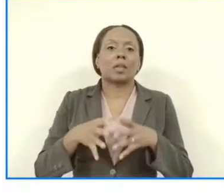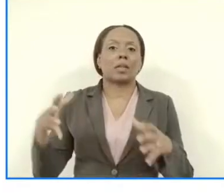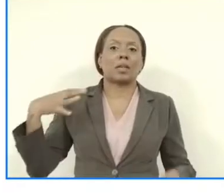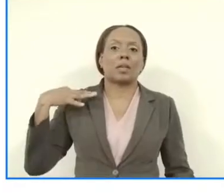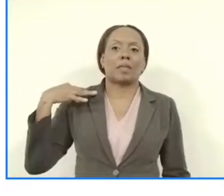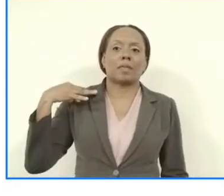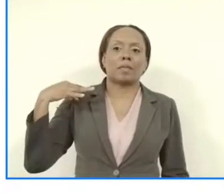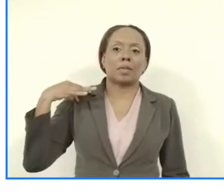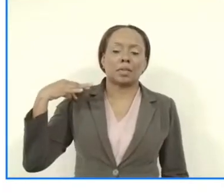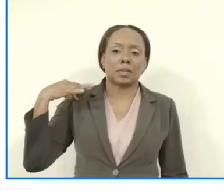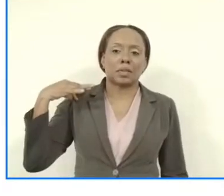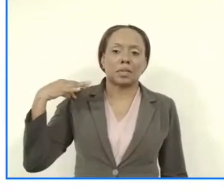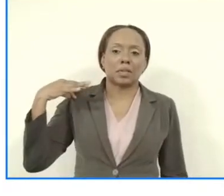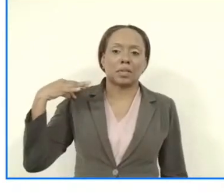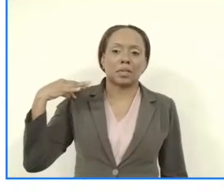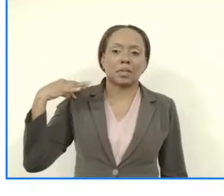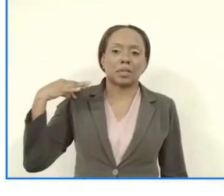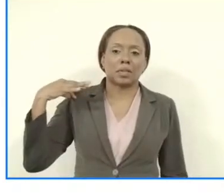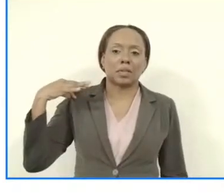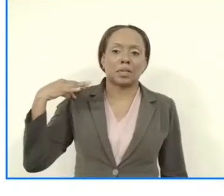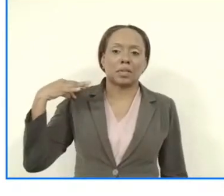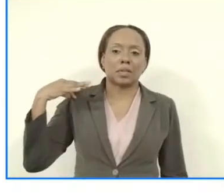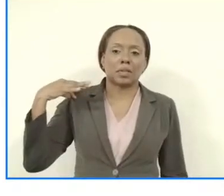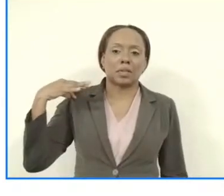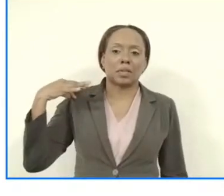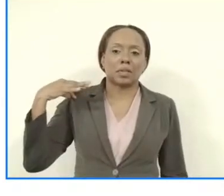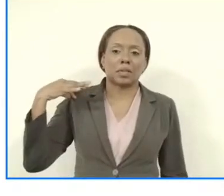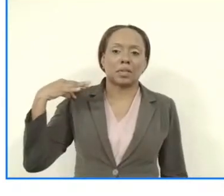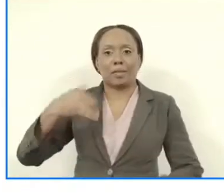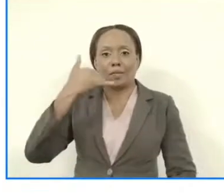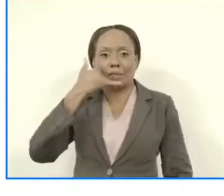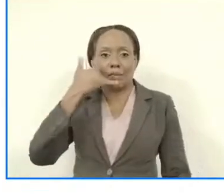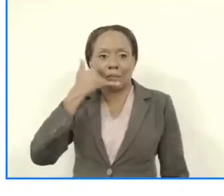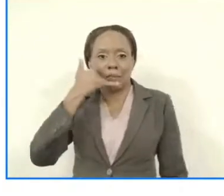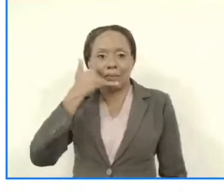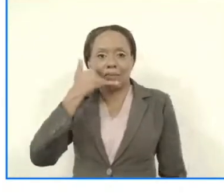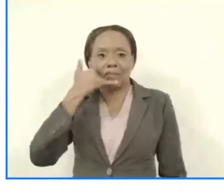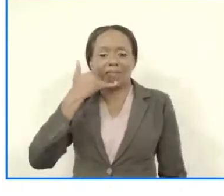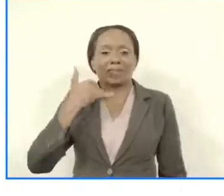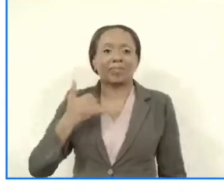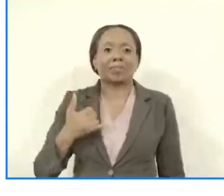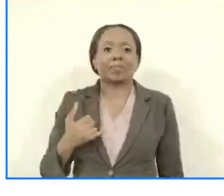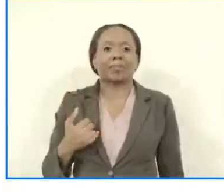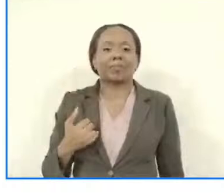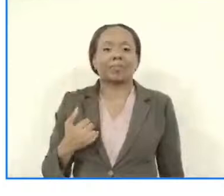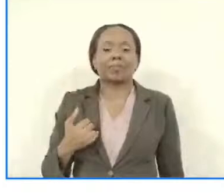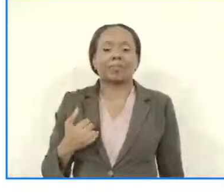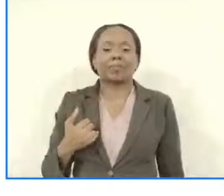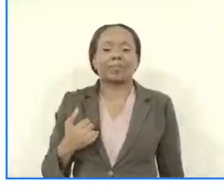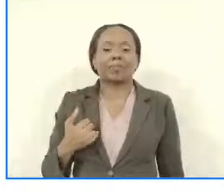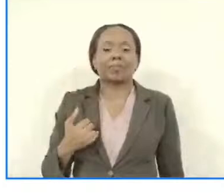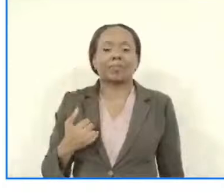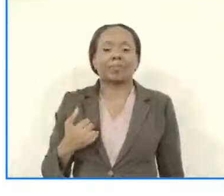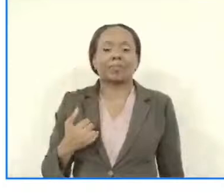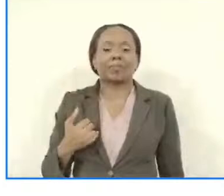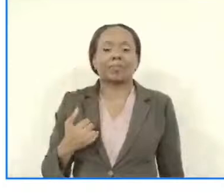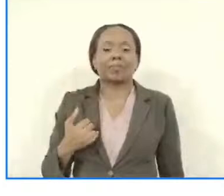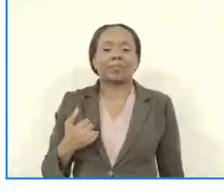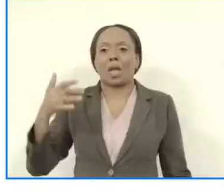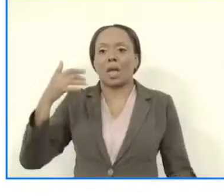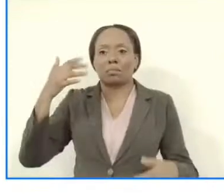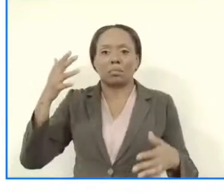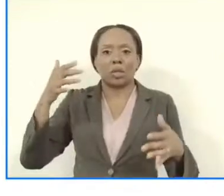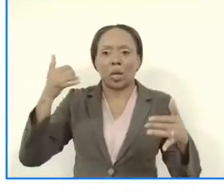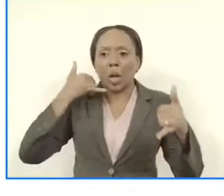volunteers who continue to man the phone lines with respect to taking your various calls and queries.